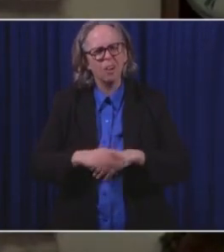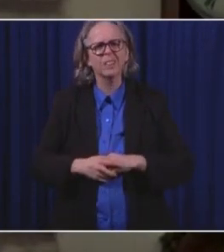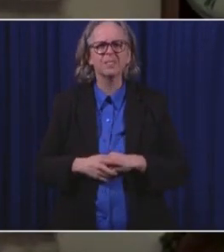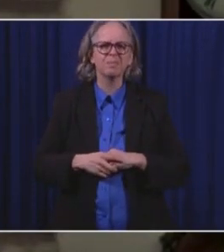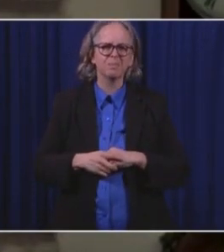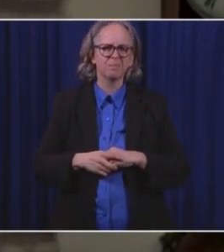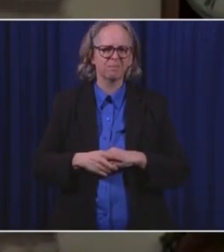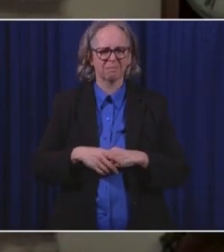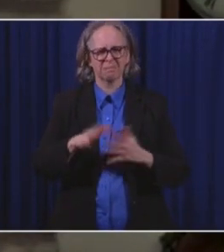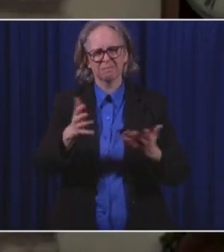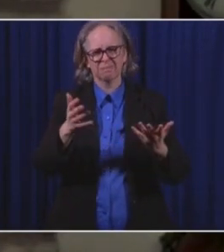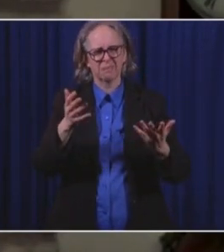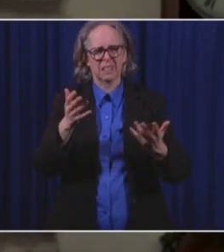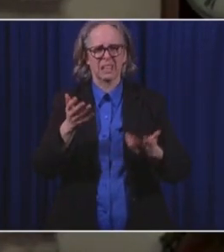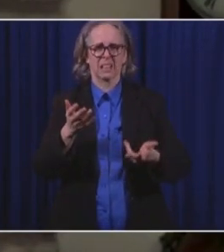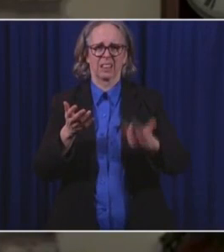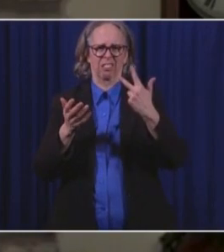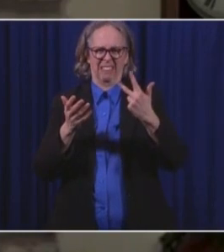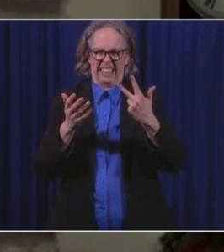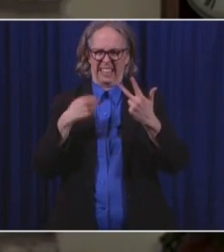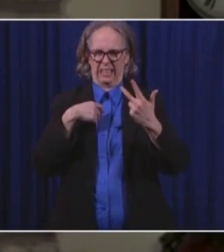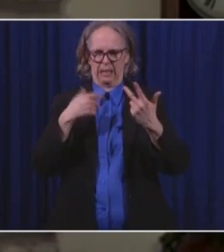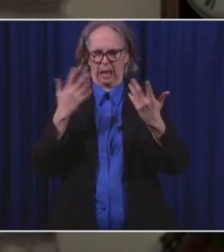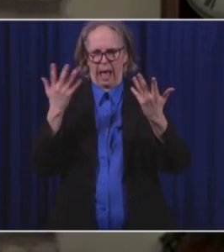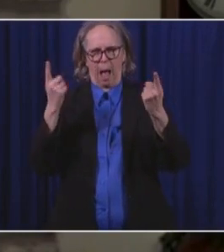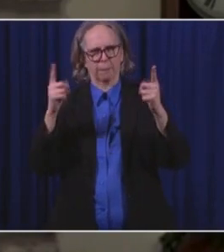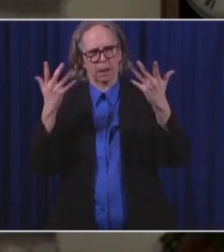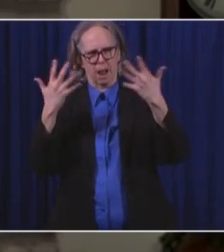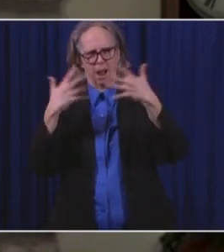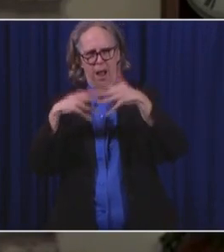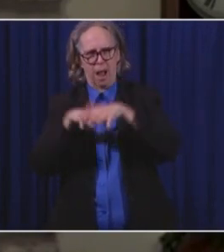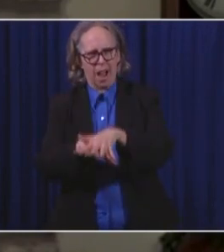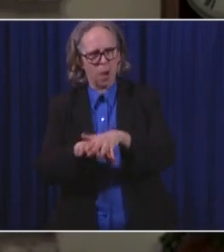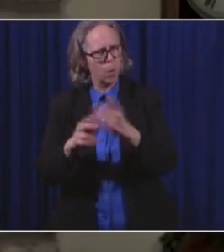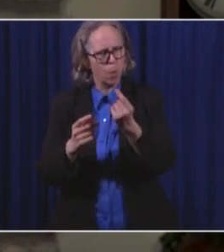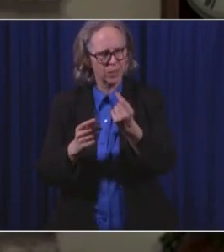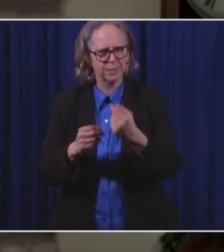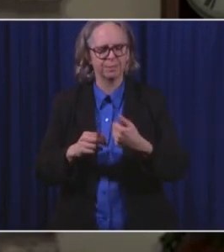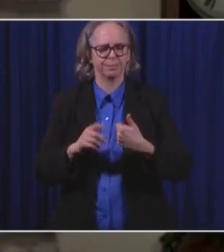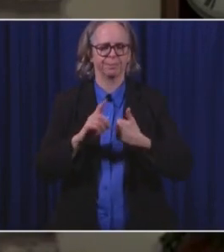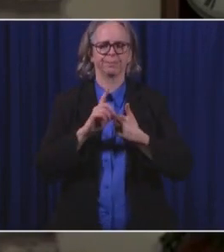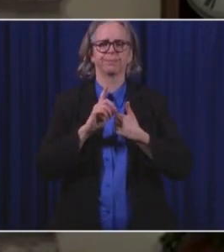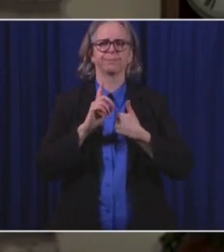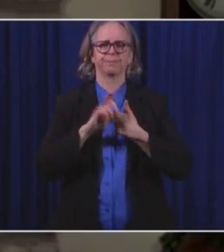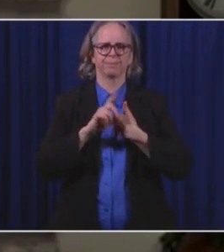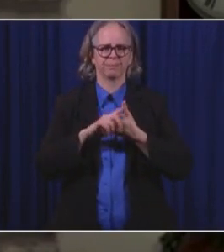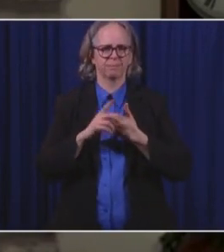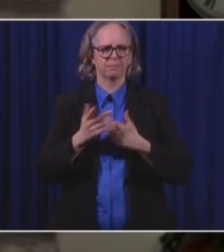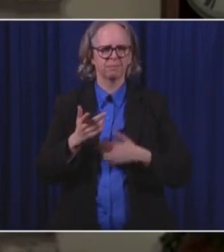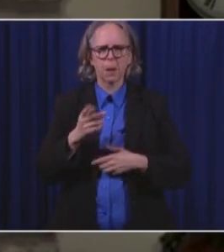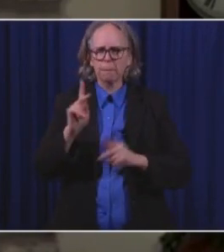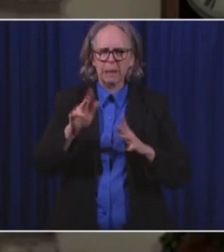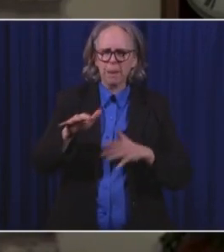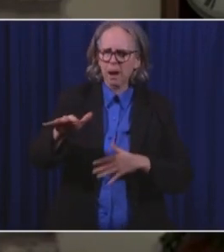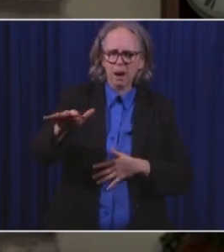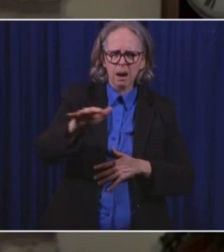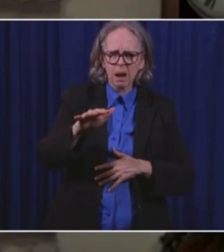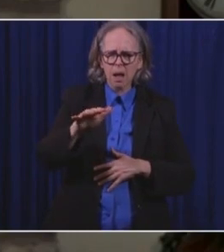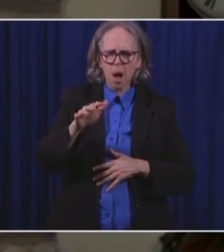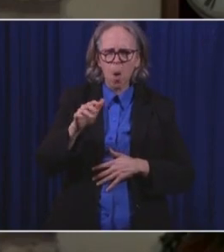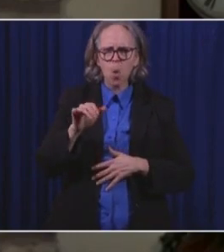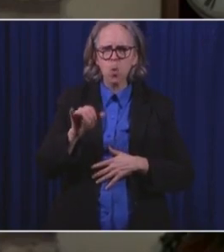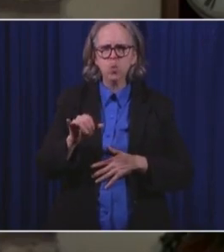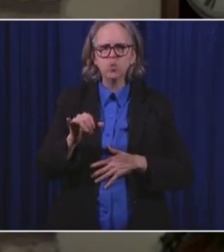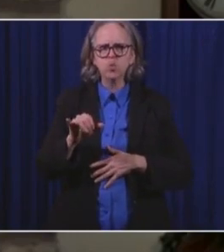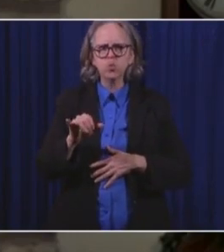kind of came together. One is, I think, a realization by people the seriousness of this virus,